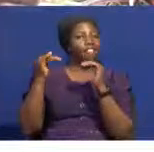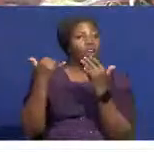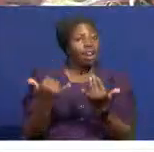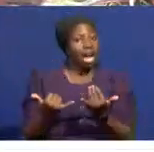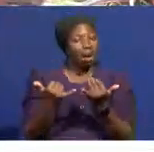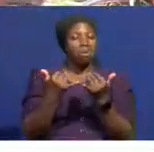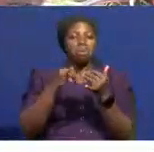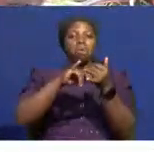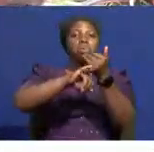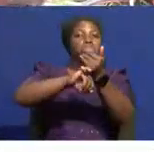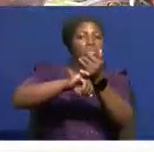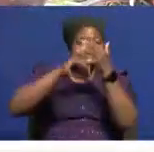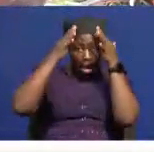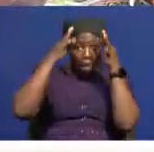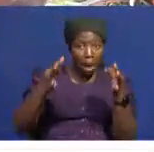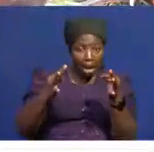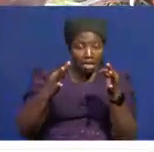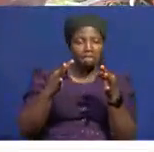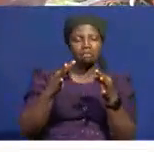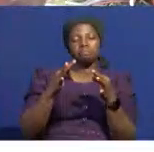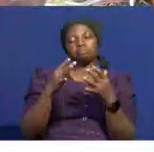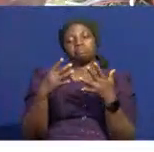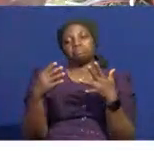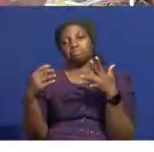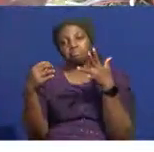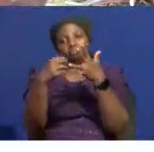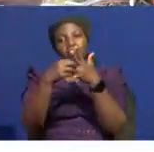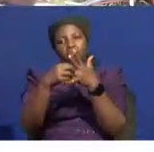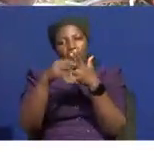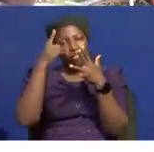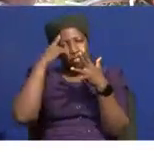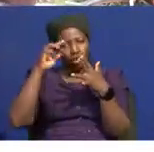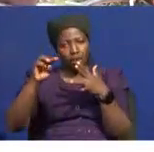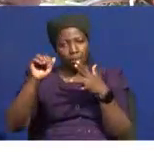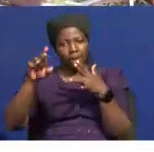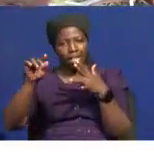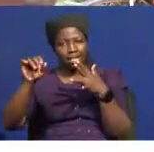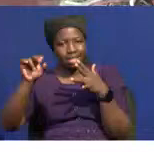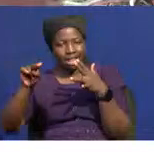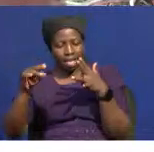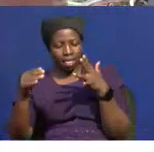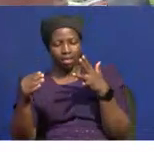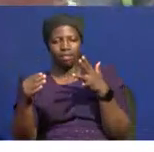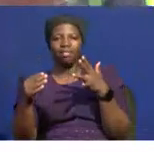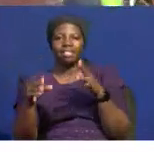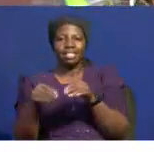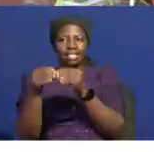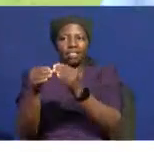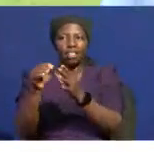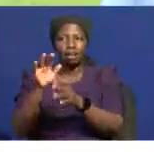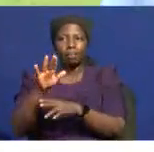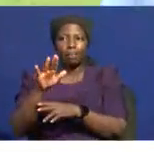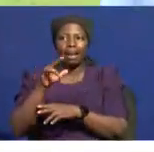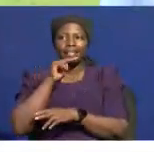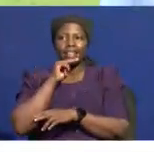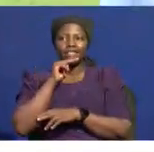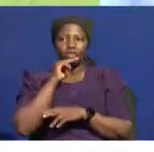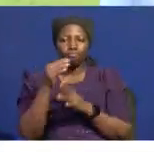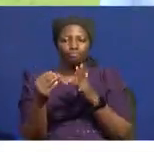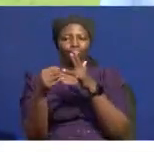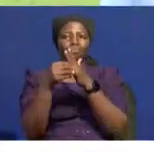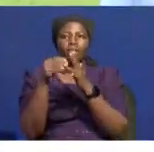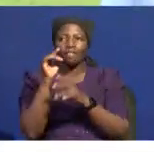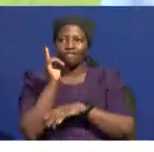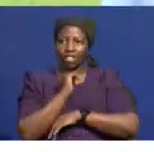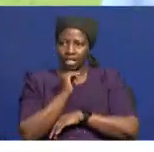pete ya Martin Gitari imewekwa katika kamchukuu yake. Mchukuu wake yule mkubwa. Siku ya arusi ilikuwa